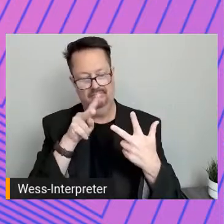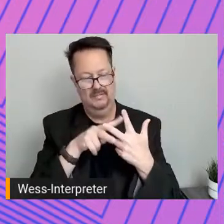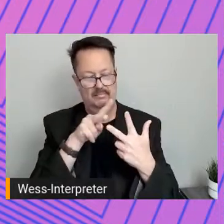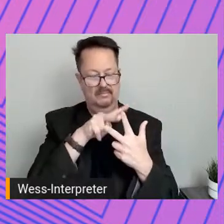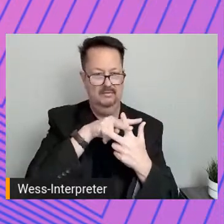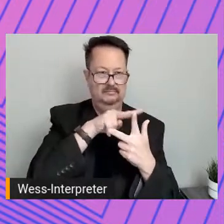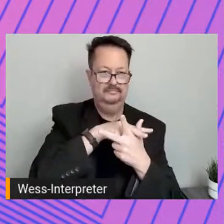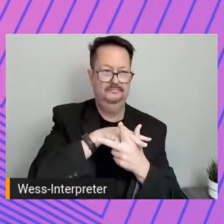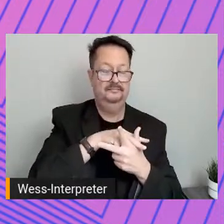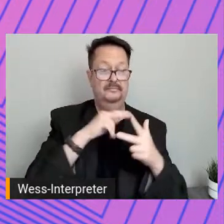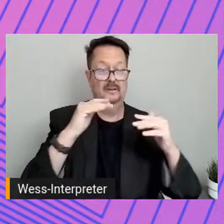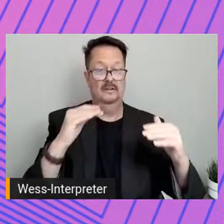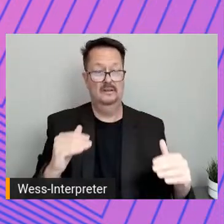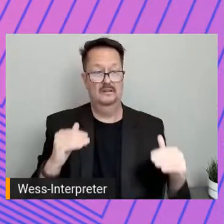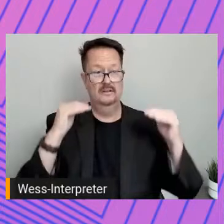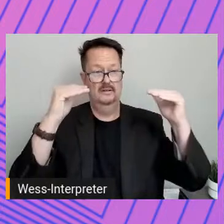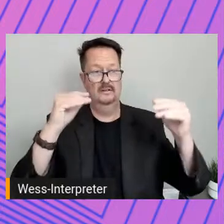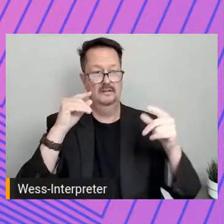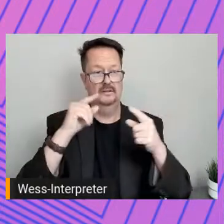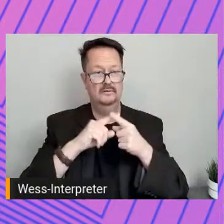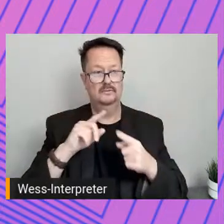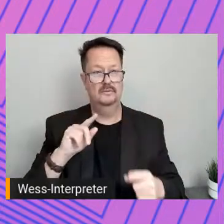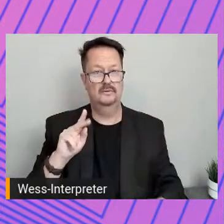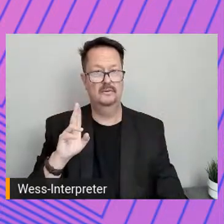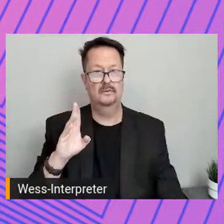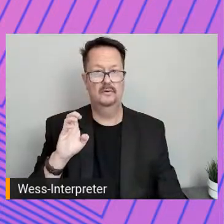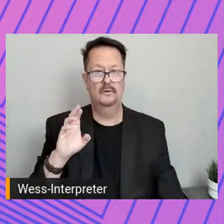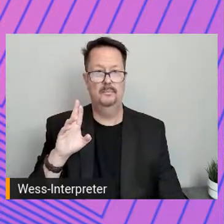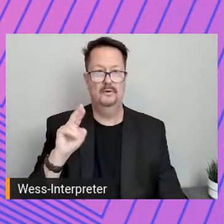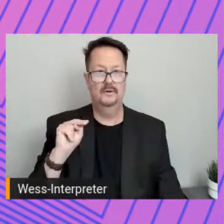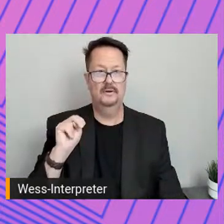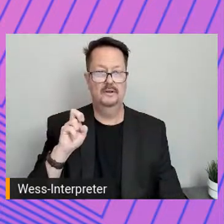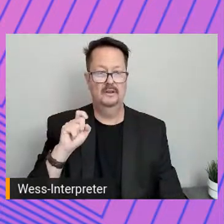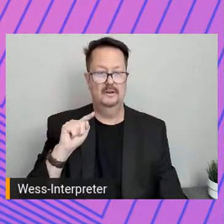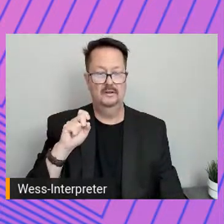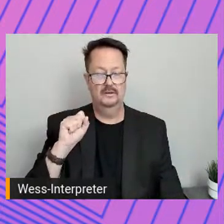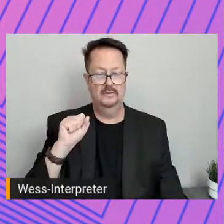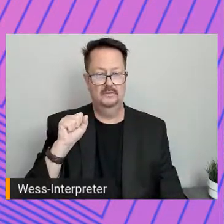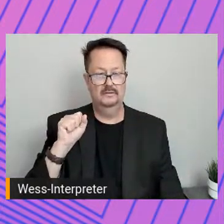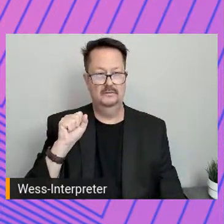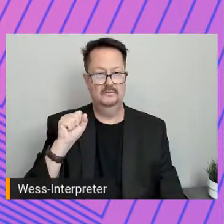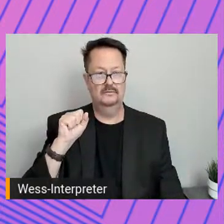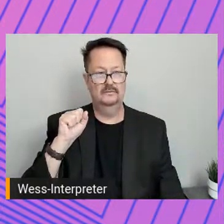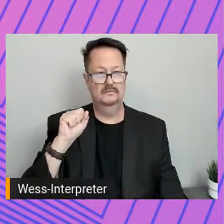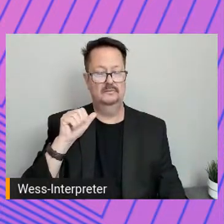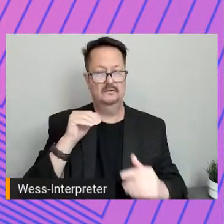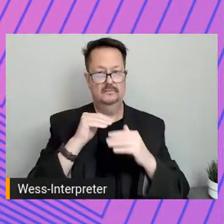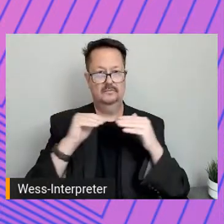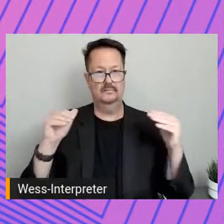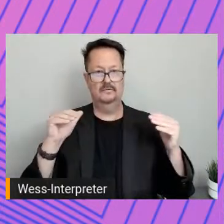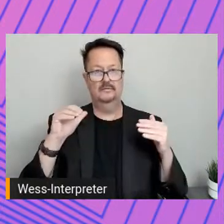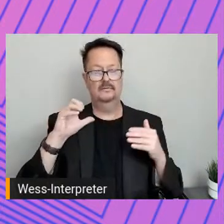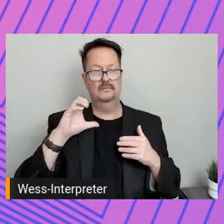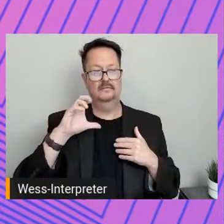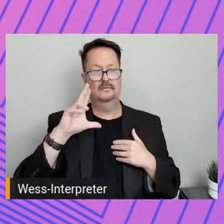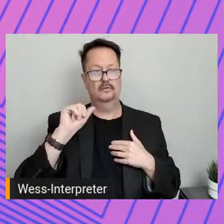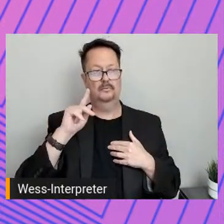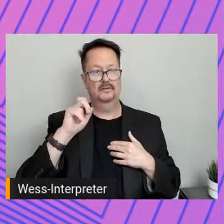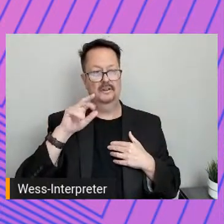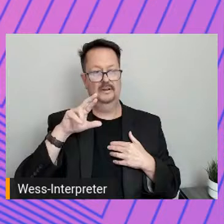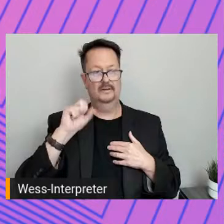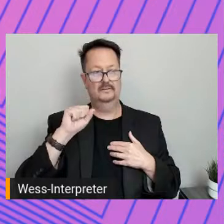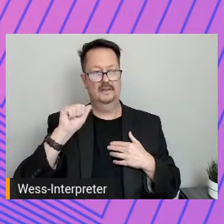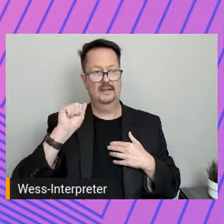it a step up, getting to the actual Kubernetes layer, you have your control plane, for example. And Kubernetes is an API-centric